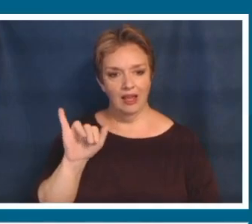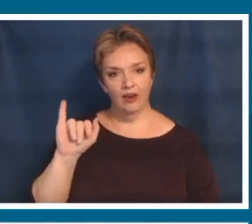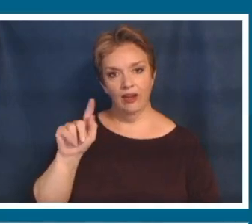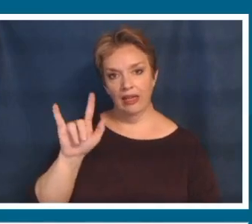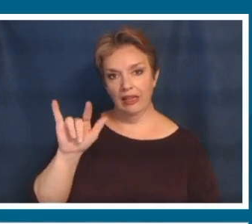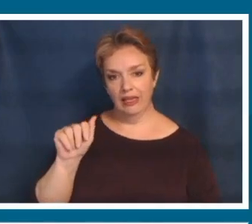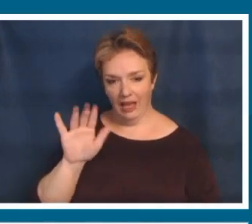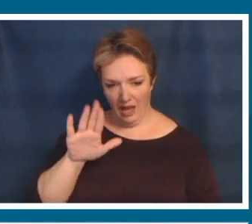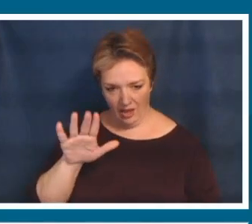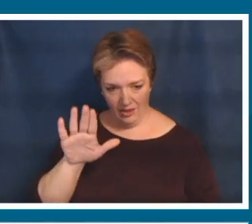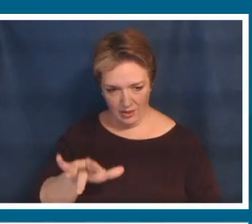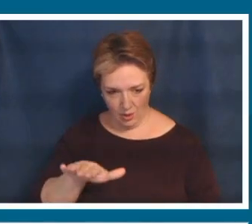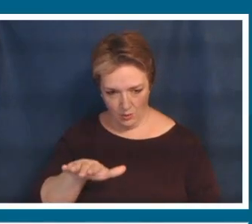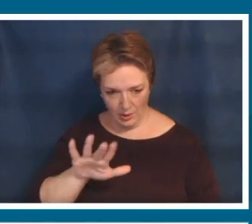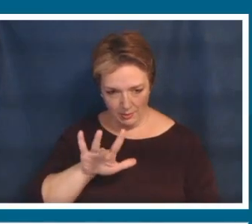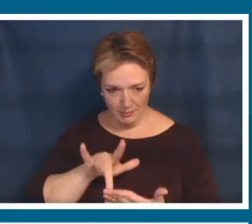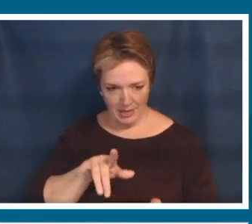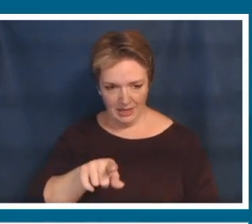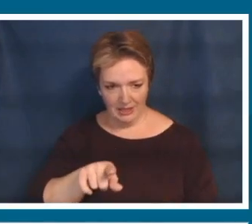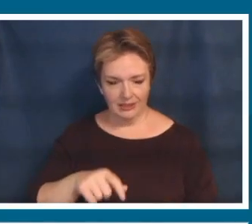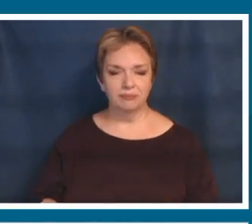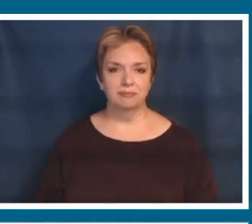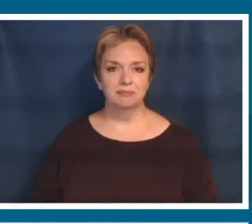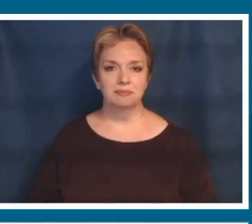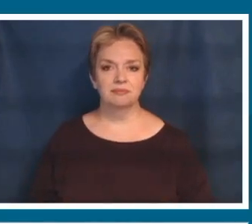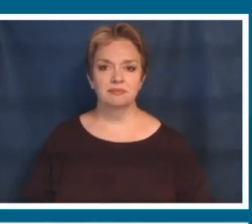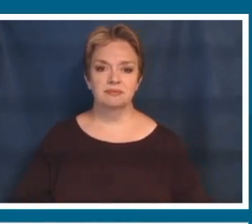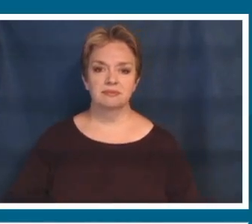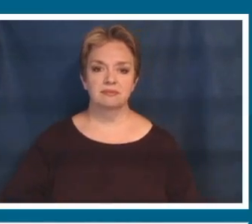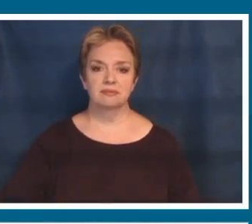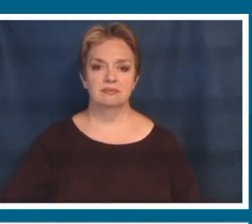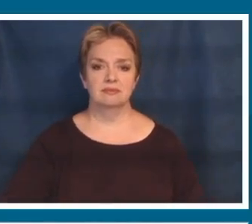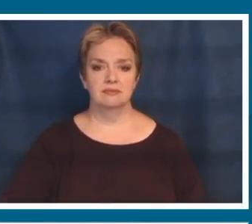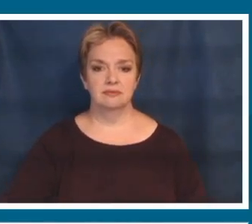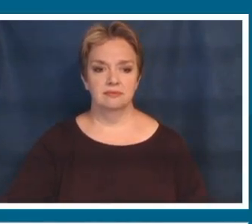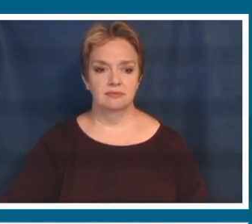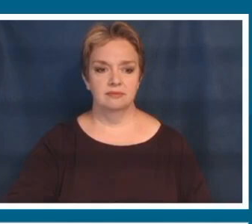middle. And he was a labor activist that helped